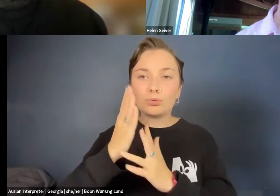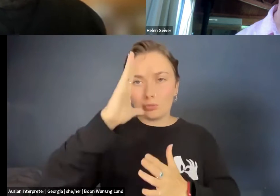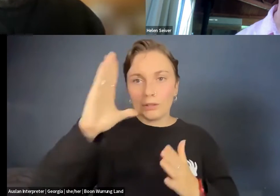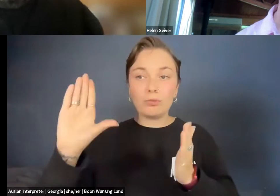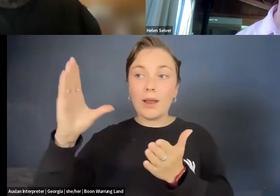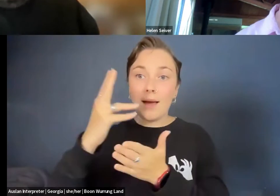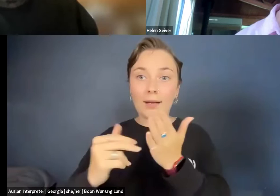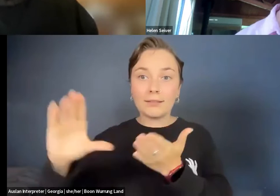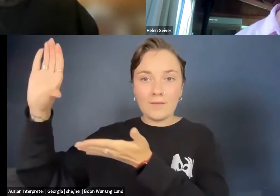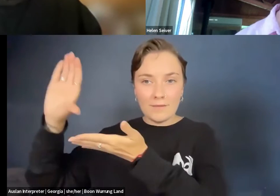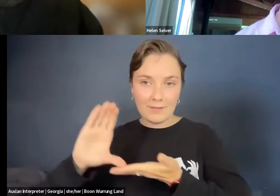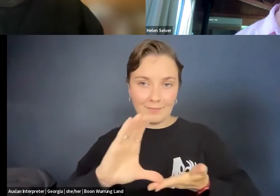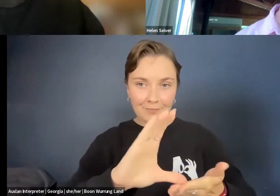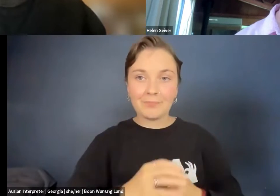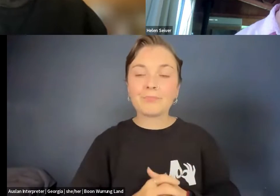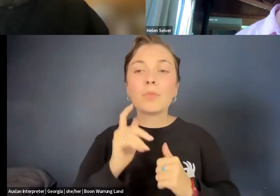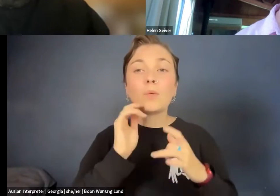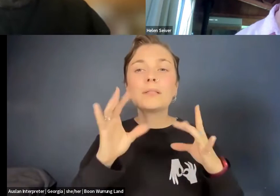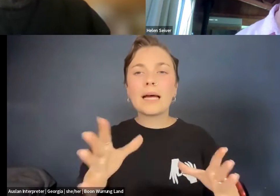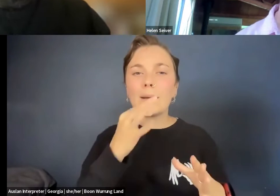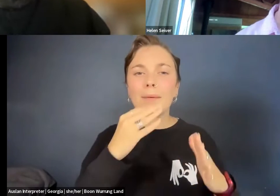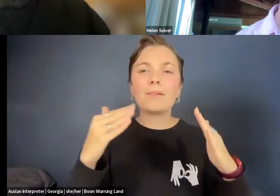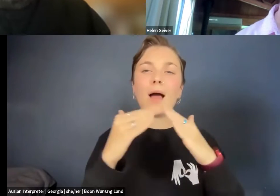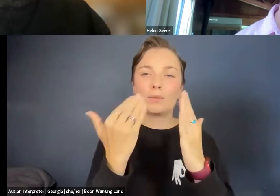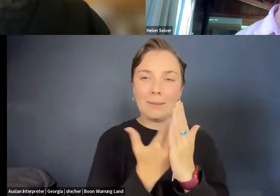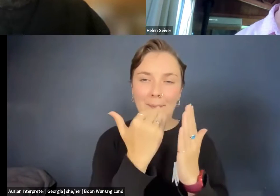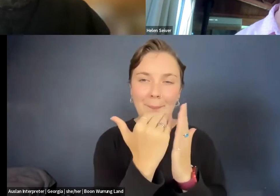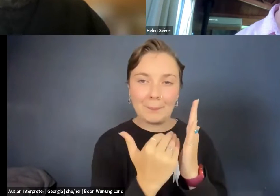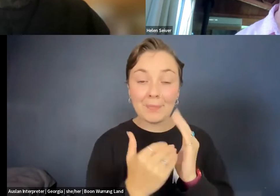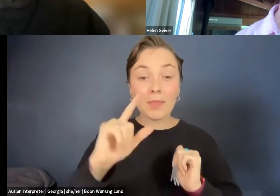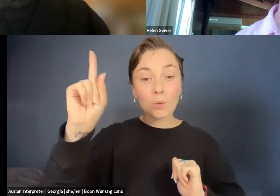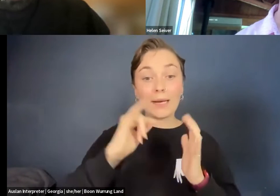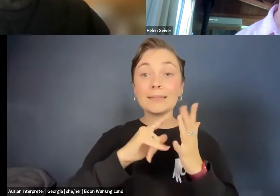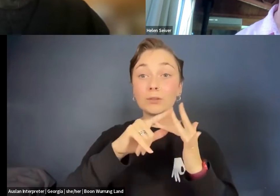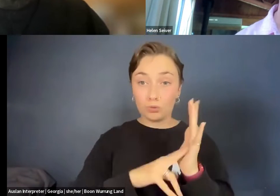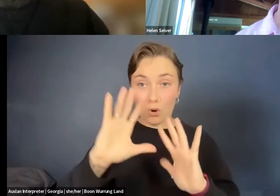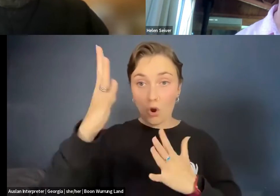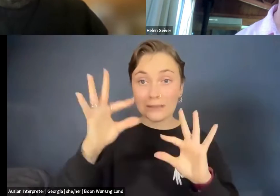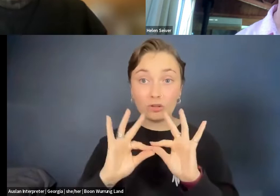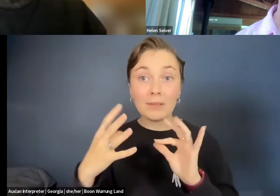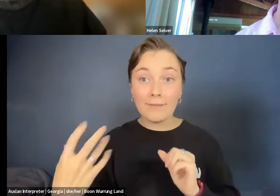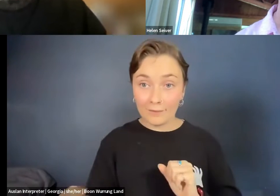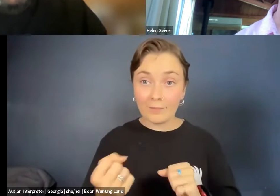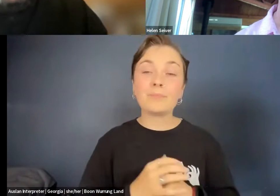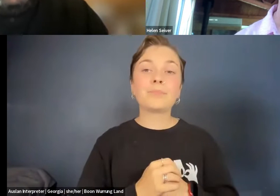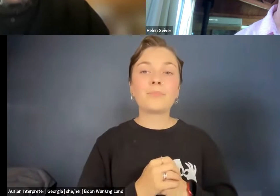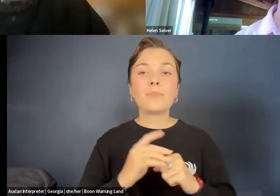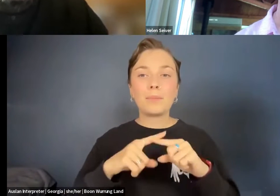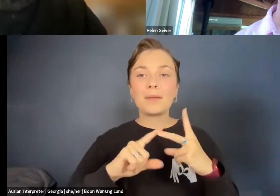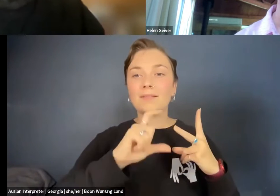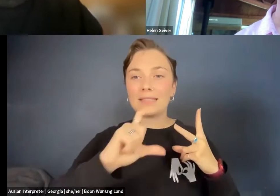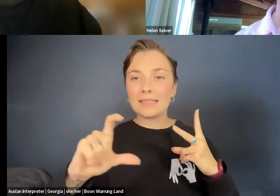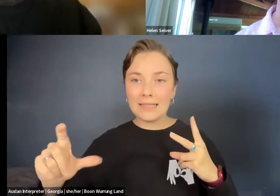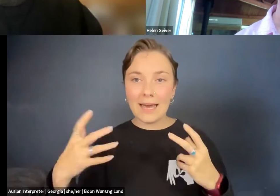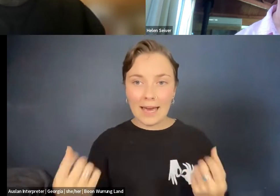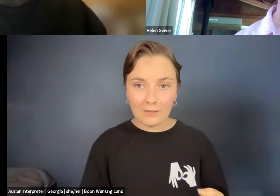Fund. I'll start with a little bit of housekeeping. Today's session is Auslan interpreted and closed captioning is